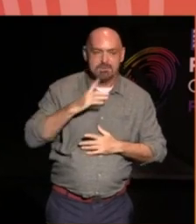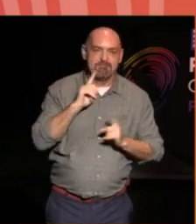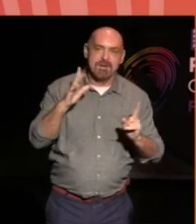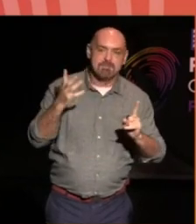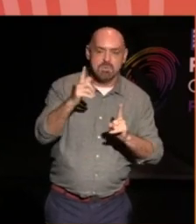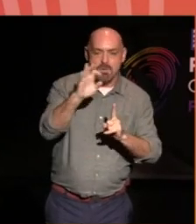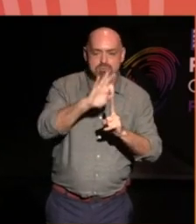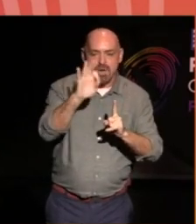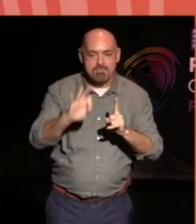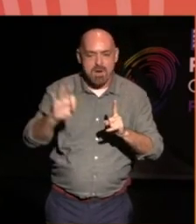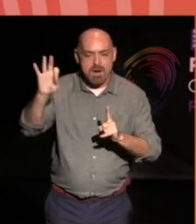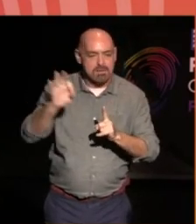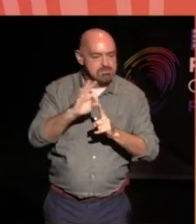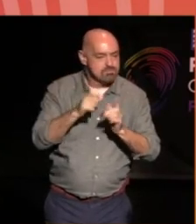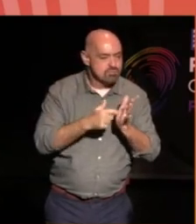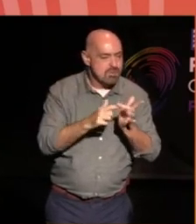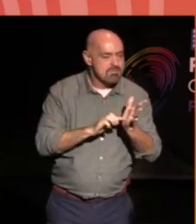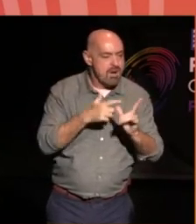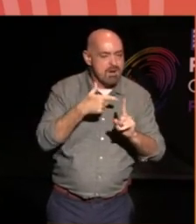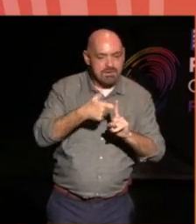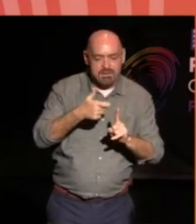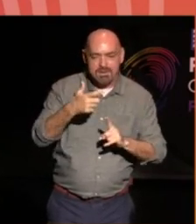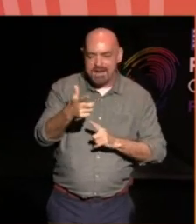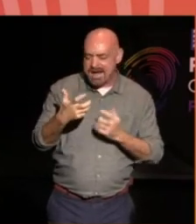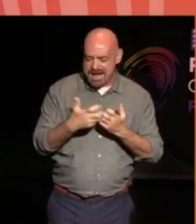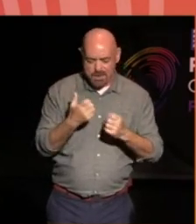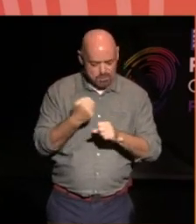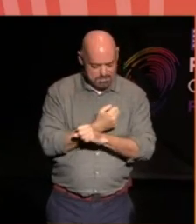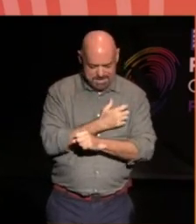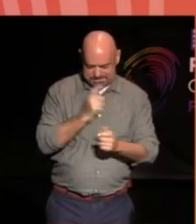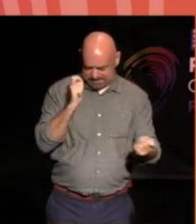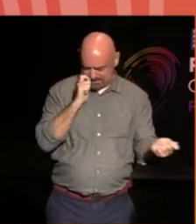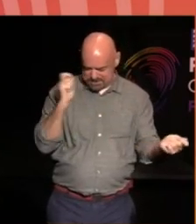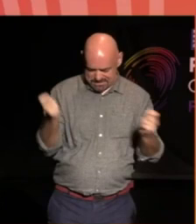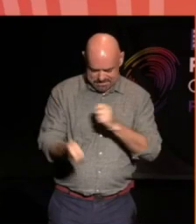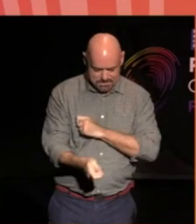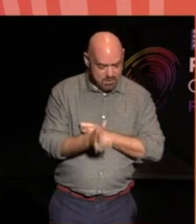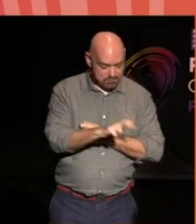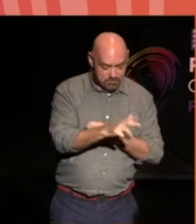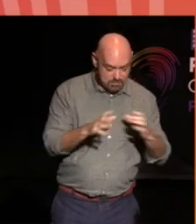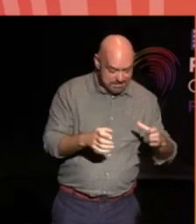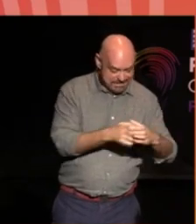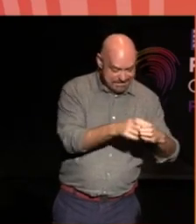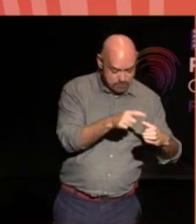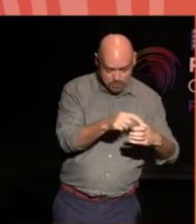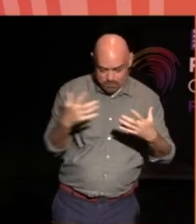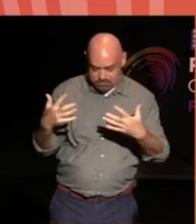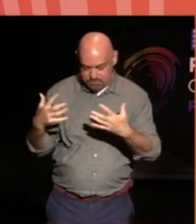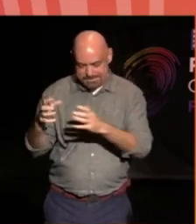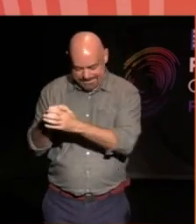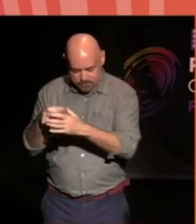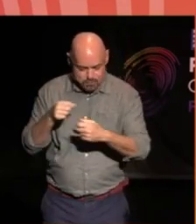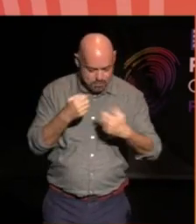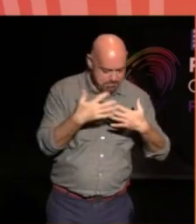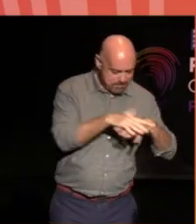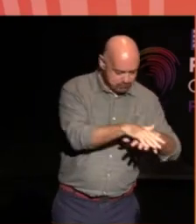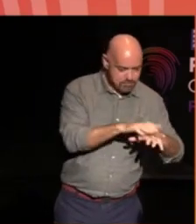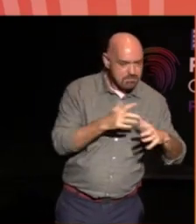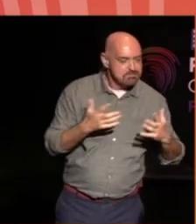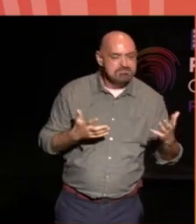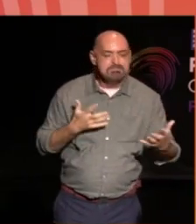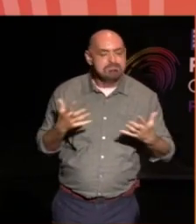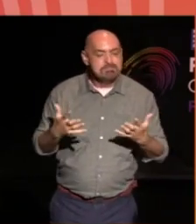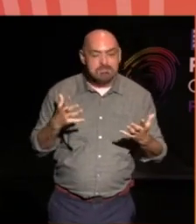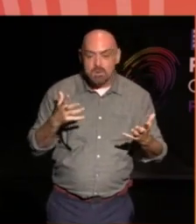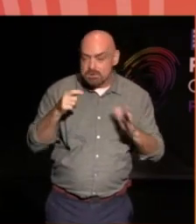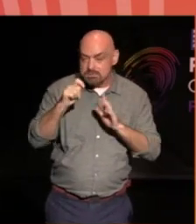there's exciting stuff happening, is, you know, how do you make that leap from niche to mainstream? Do you need to really more fundamentally change the